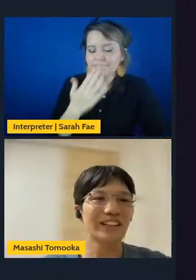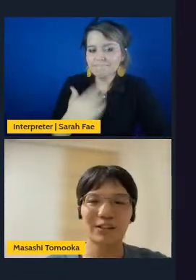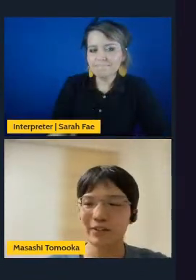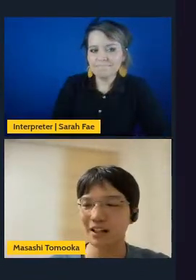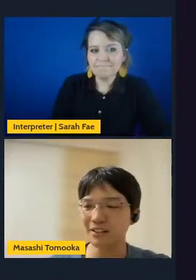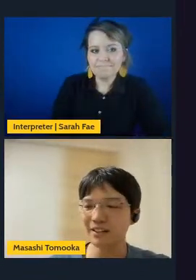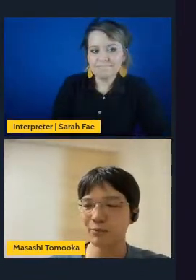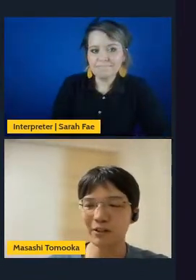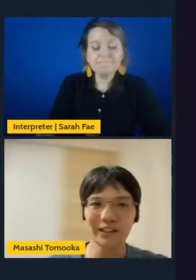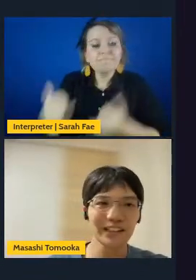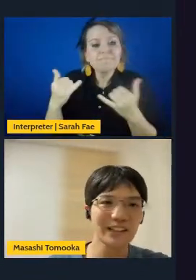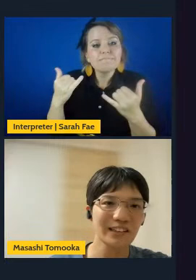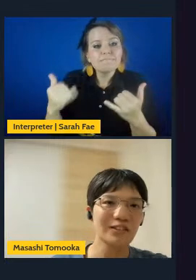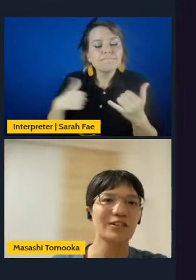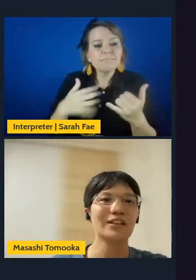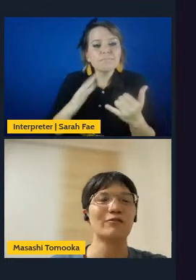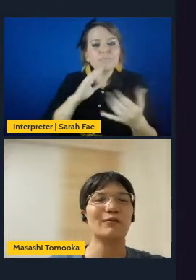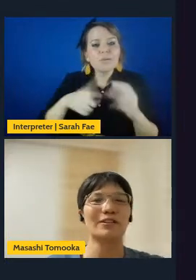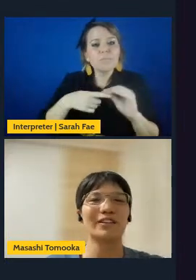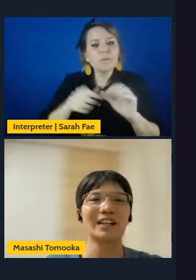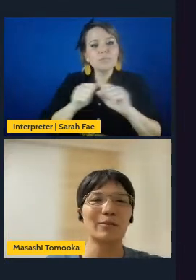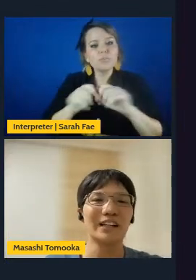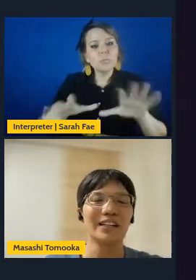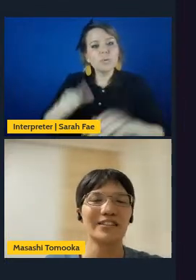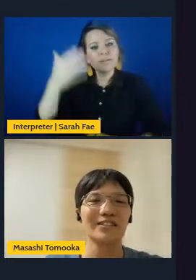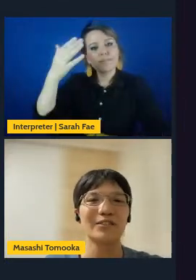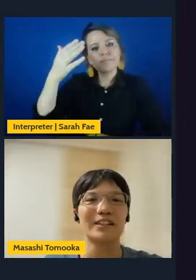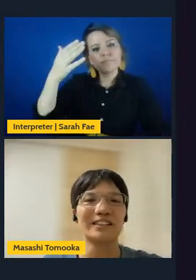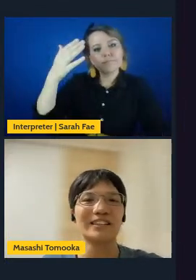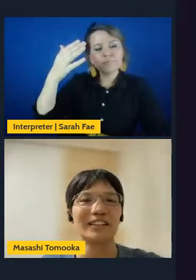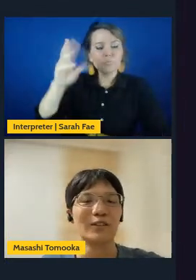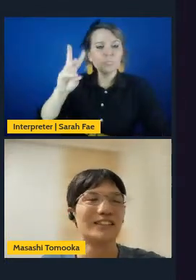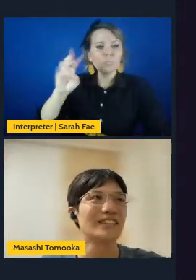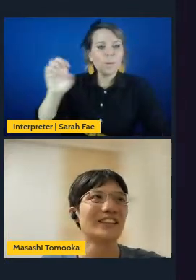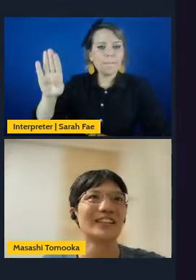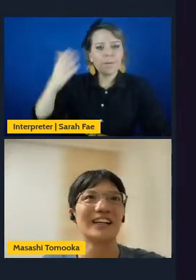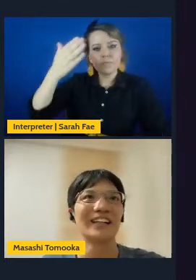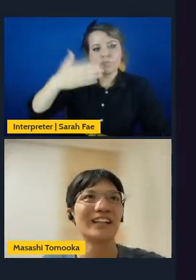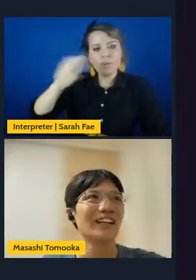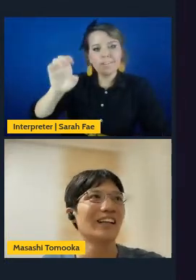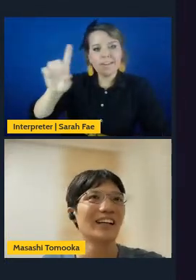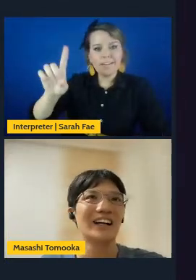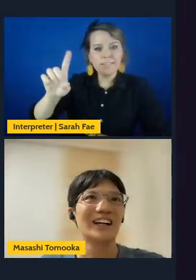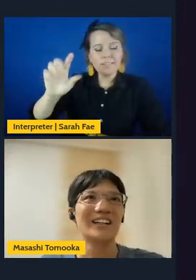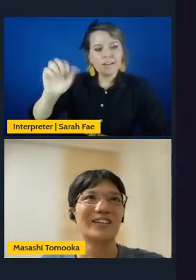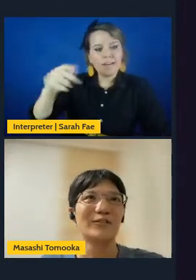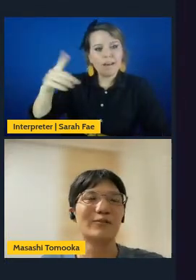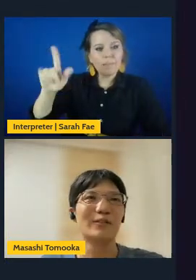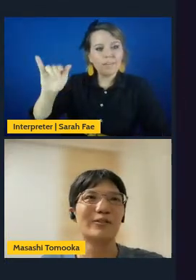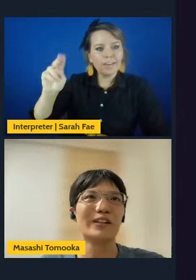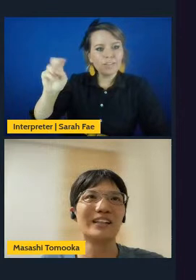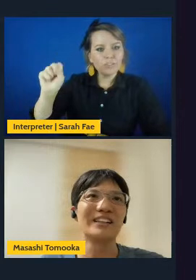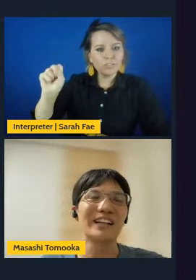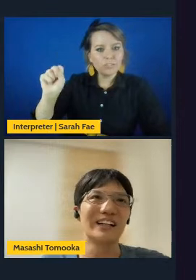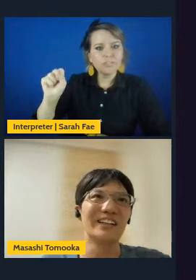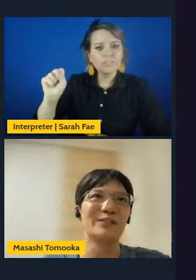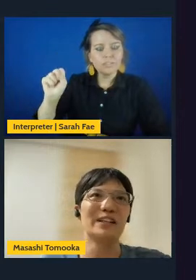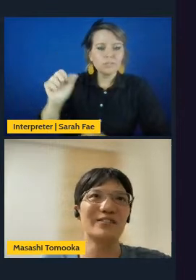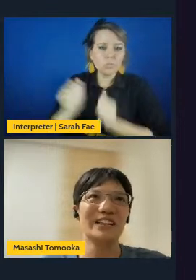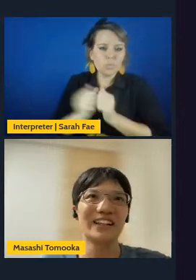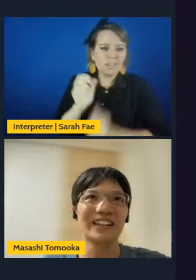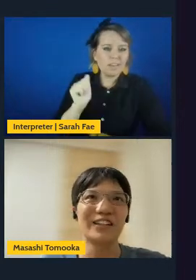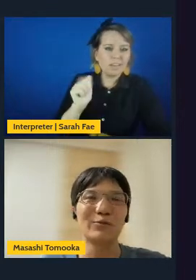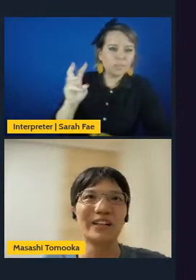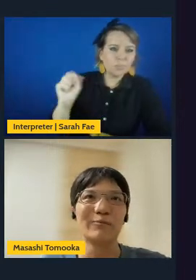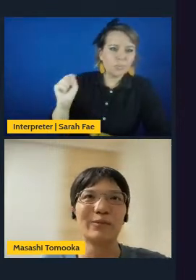I'm talking about deploying web front-end applications with AWS CDK. And we want,